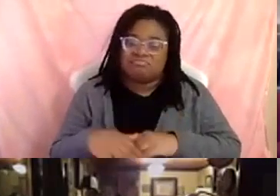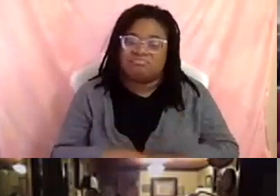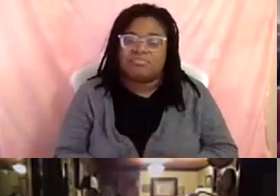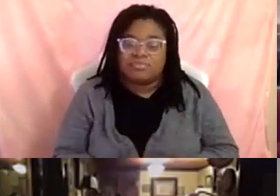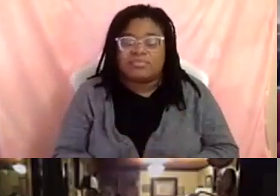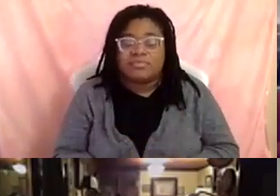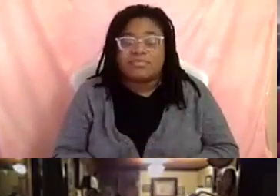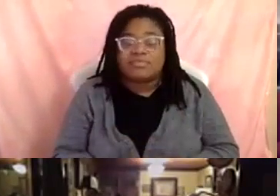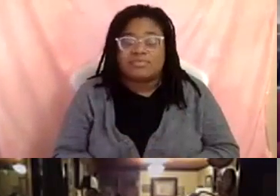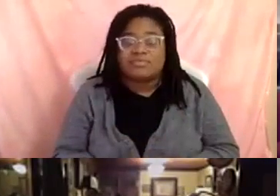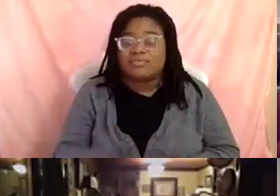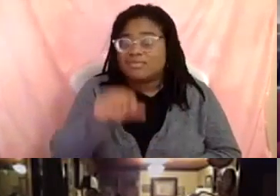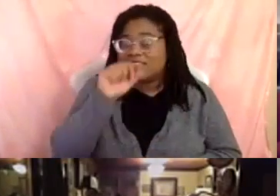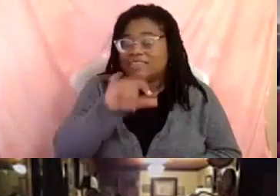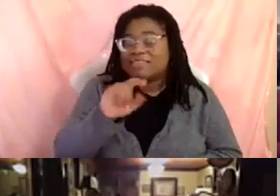But love it.